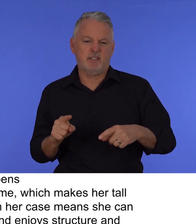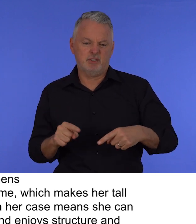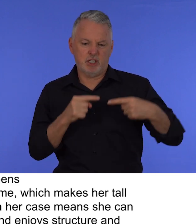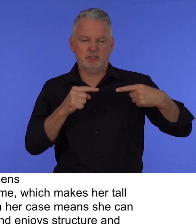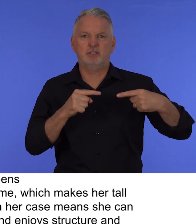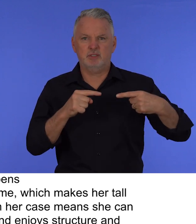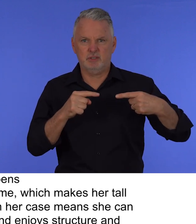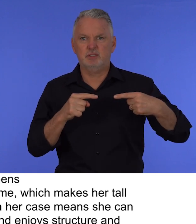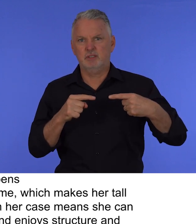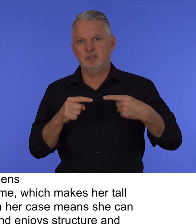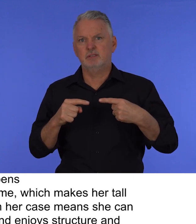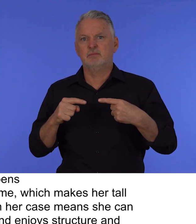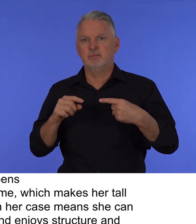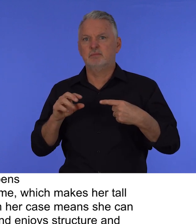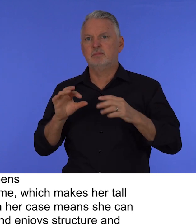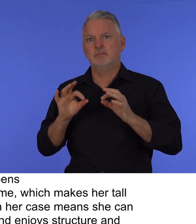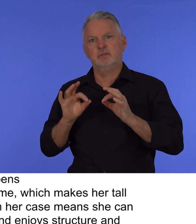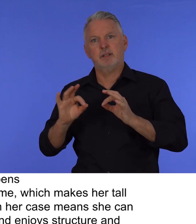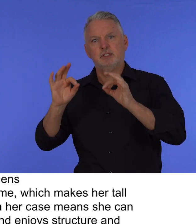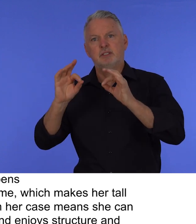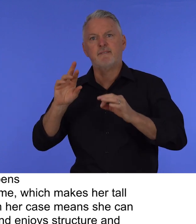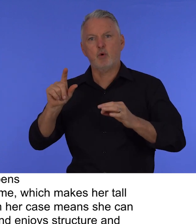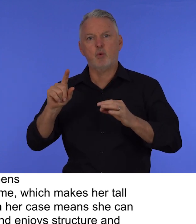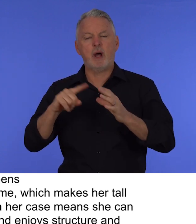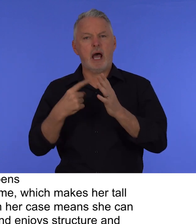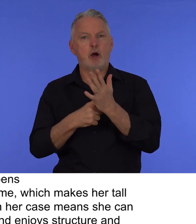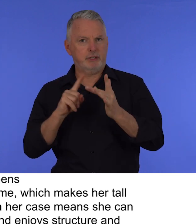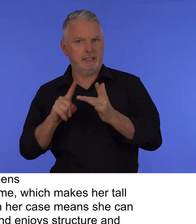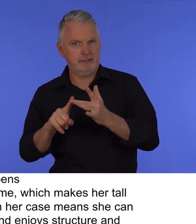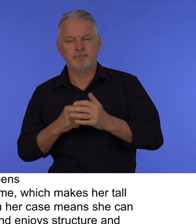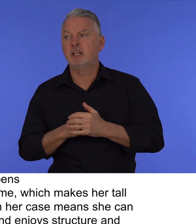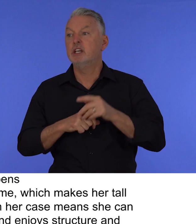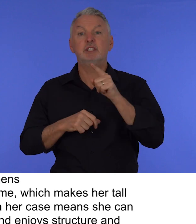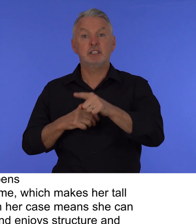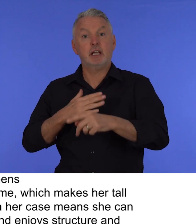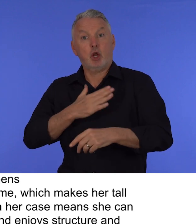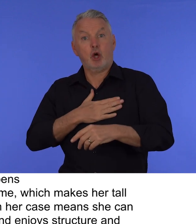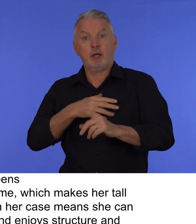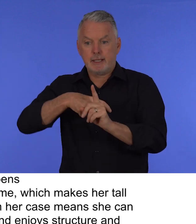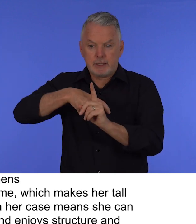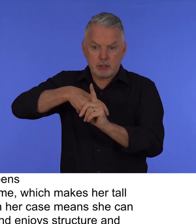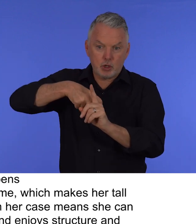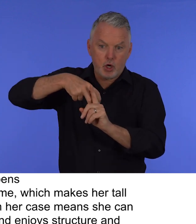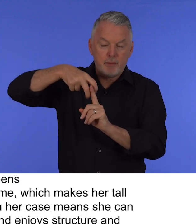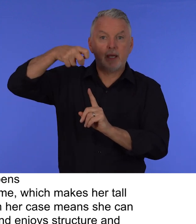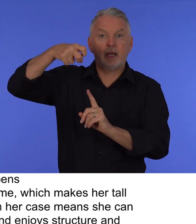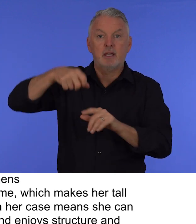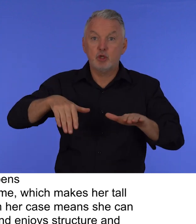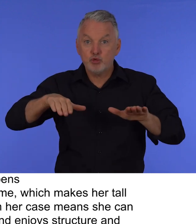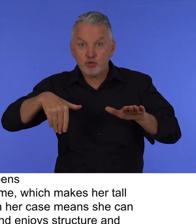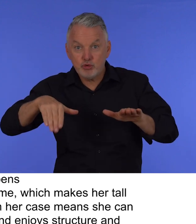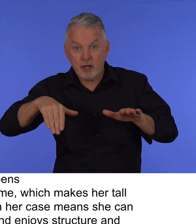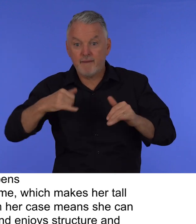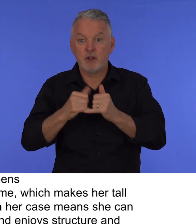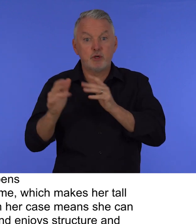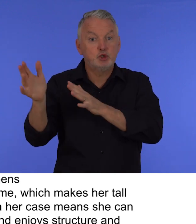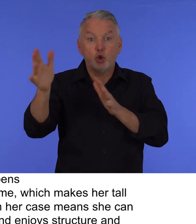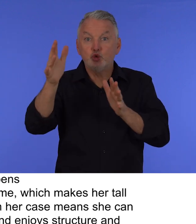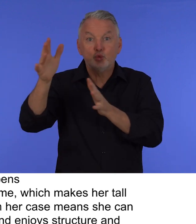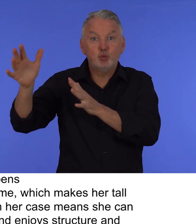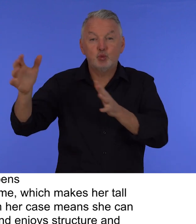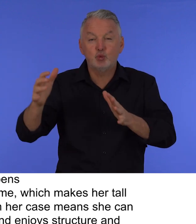So that is challenges in executive function, mainly for Ari. She loves